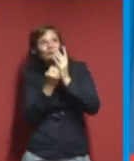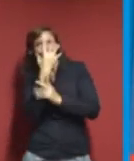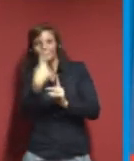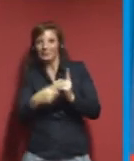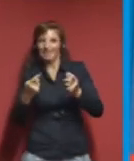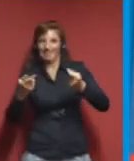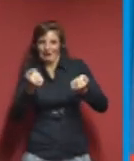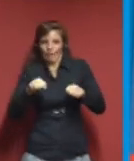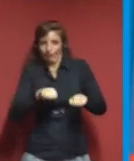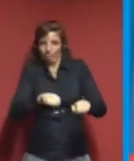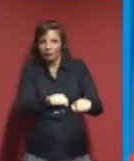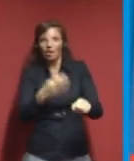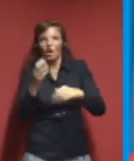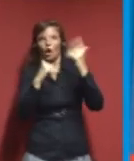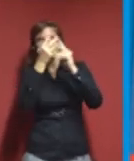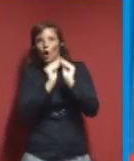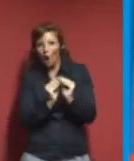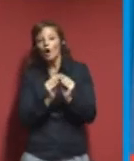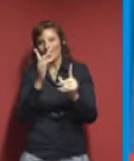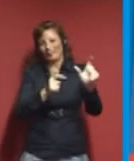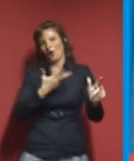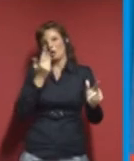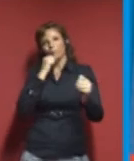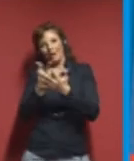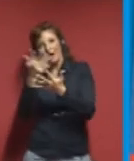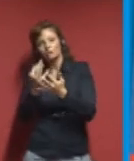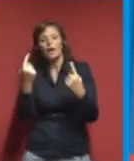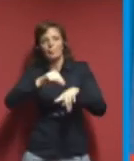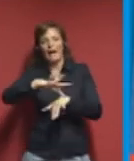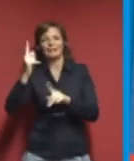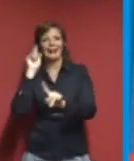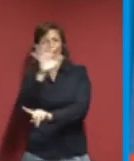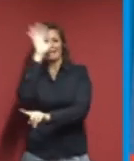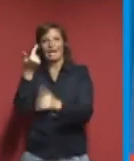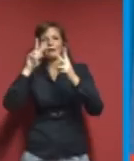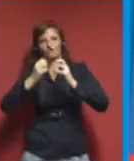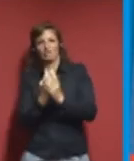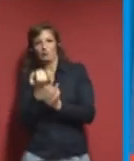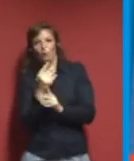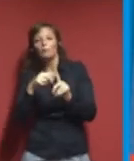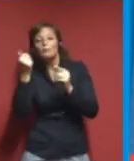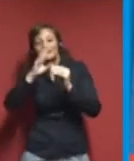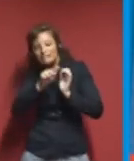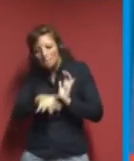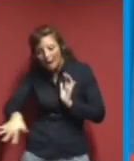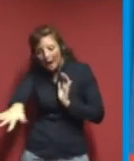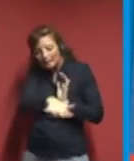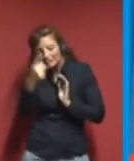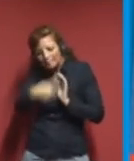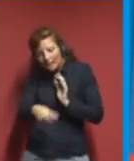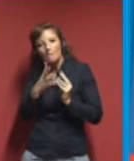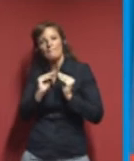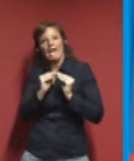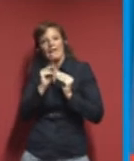R&D example are maker spaces that are growing up all over the world. This is places where people pay a fee